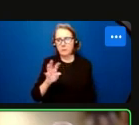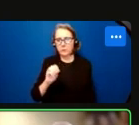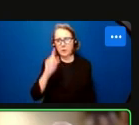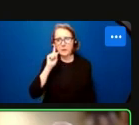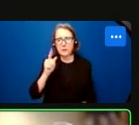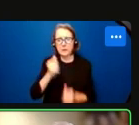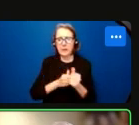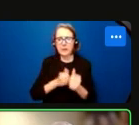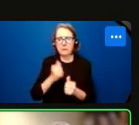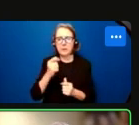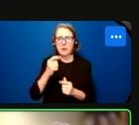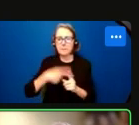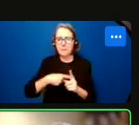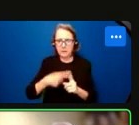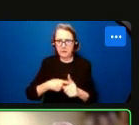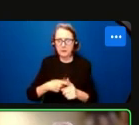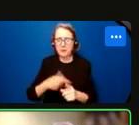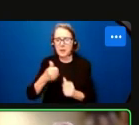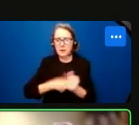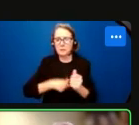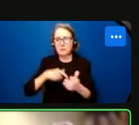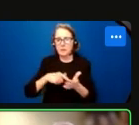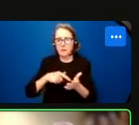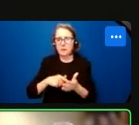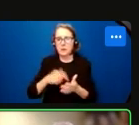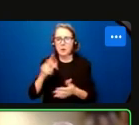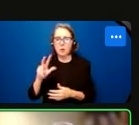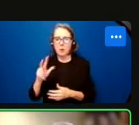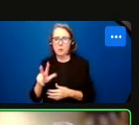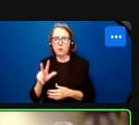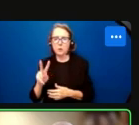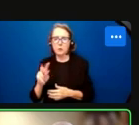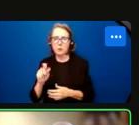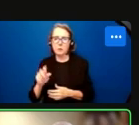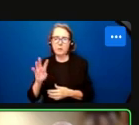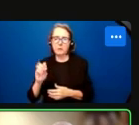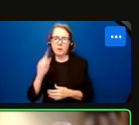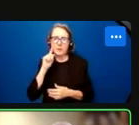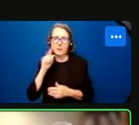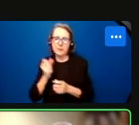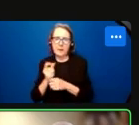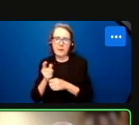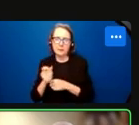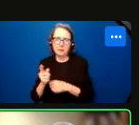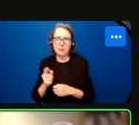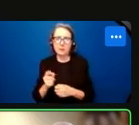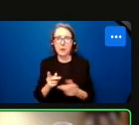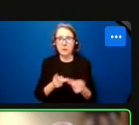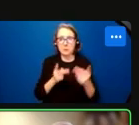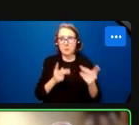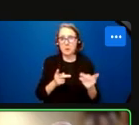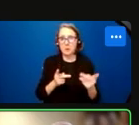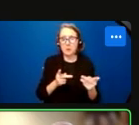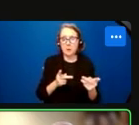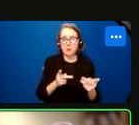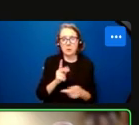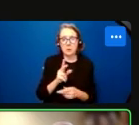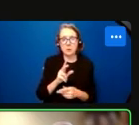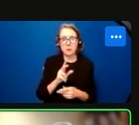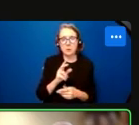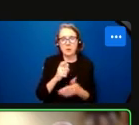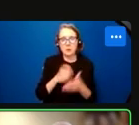or $32.40 annually. Additionally, we see the proposed rate for the 20-gallon every other week